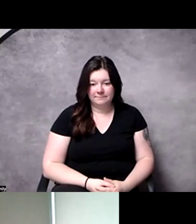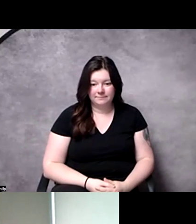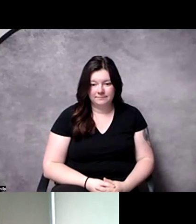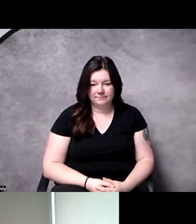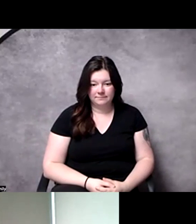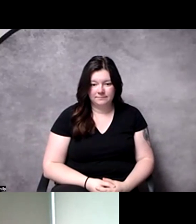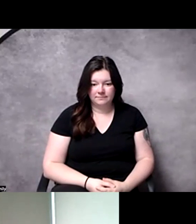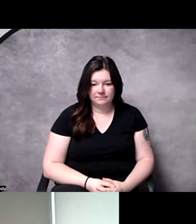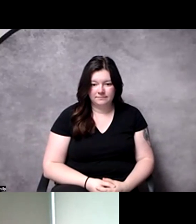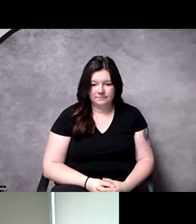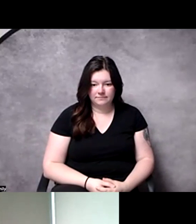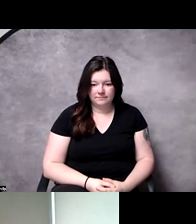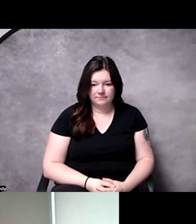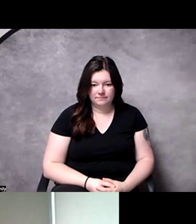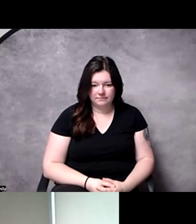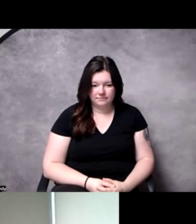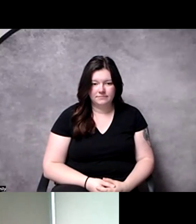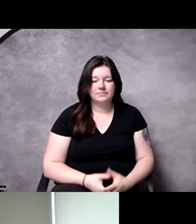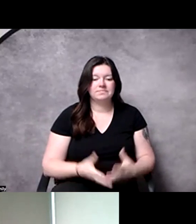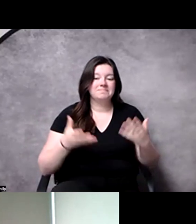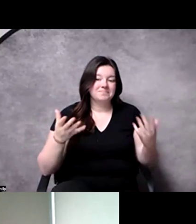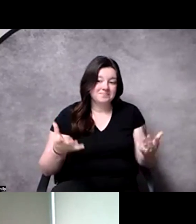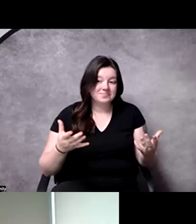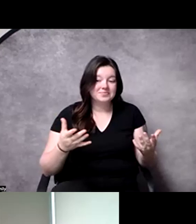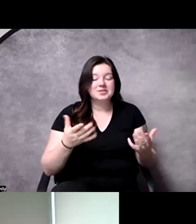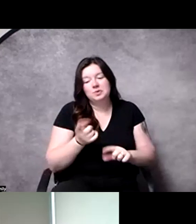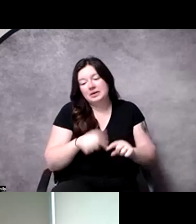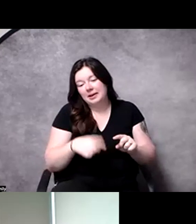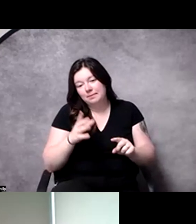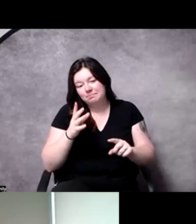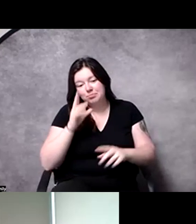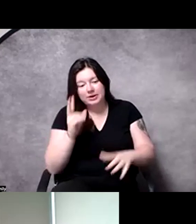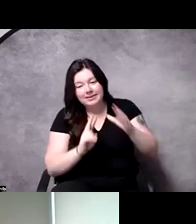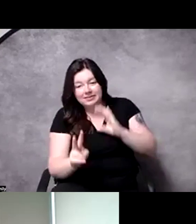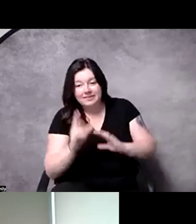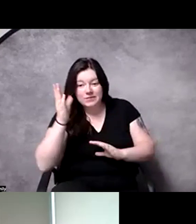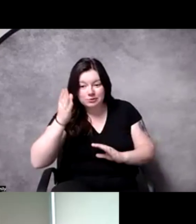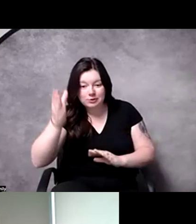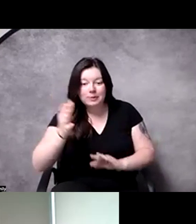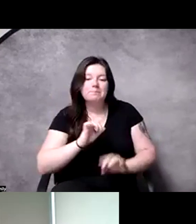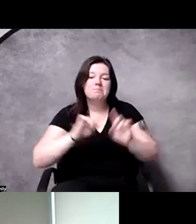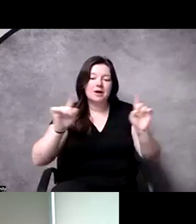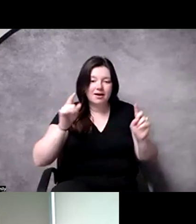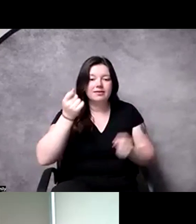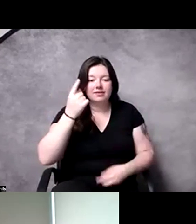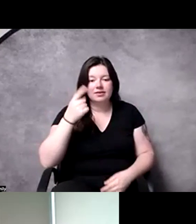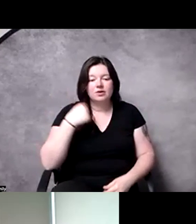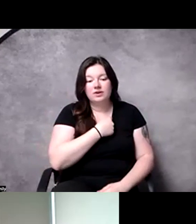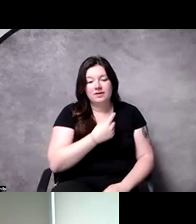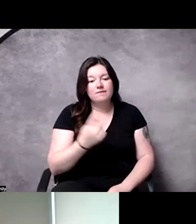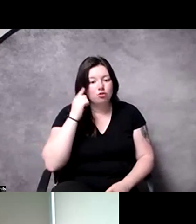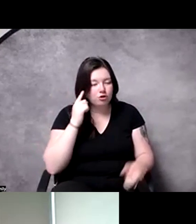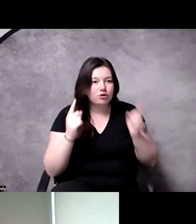one never wants to predict the future. However, we have heard NIH